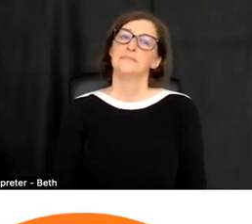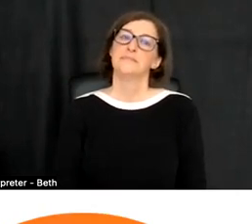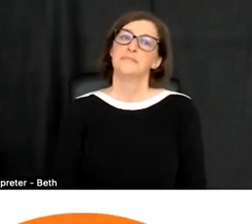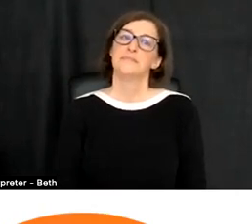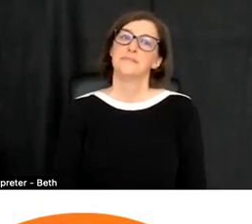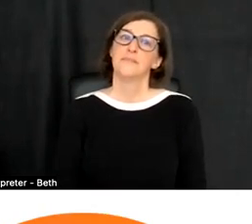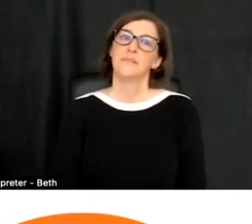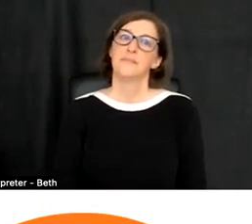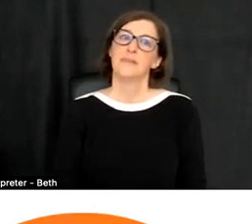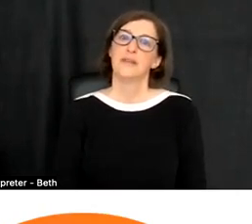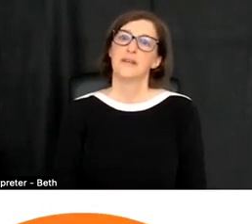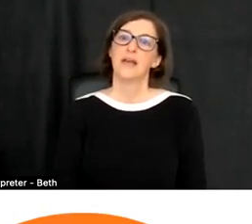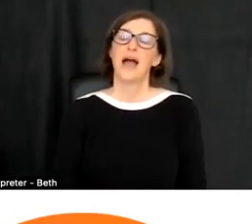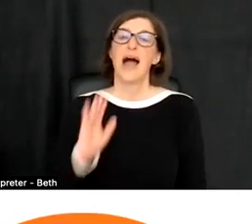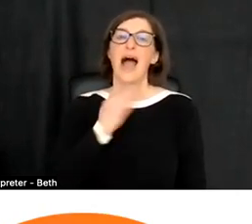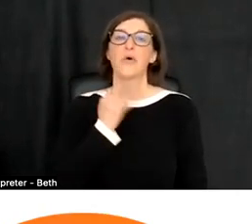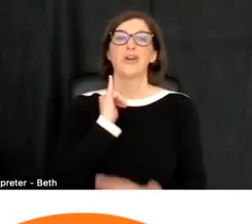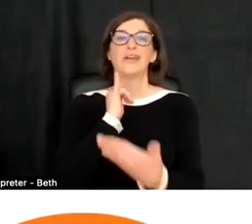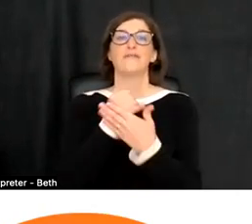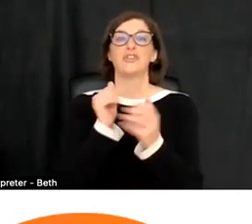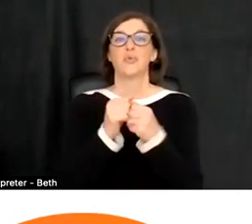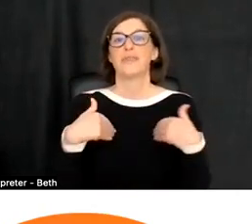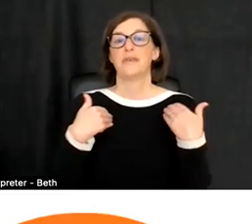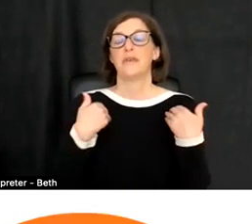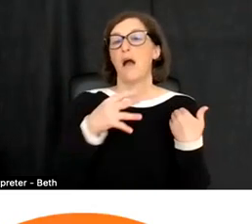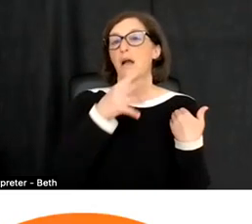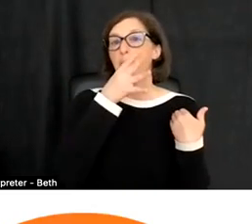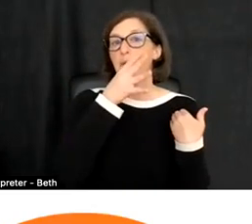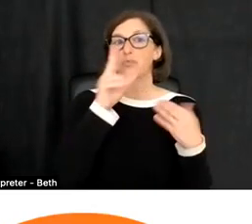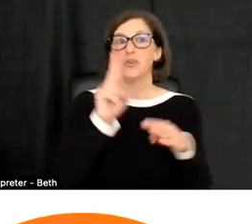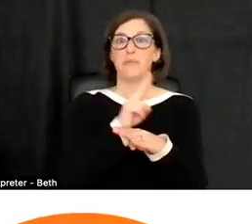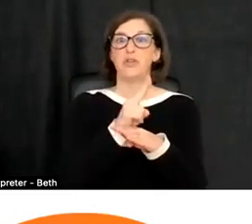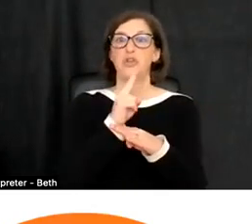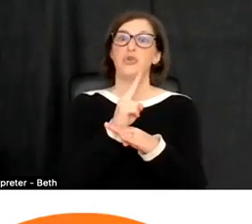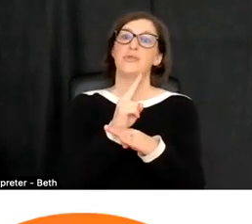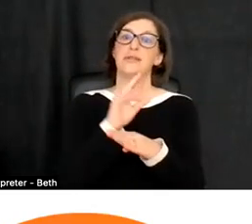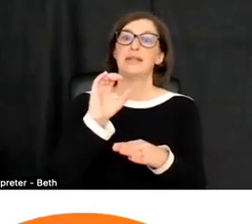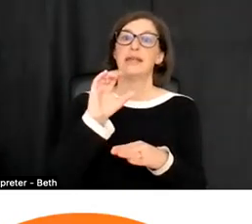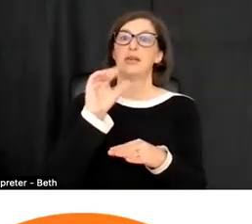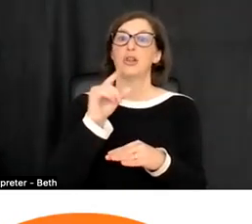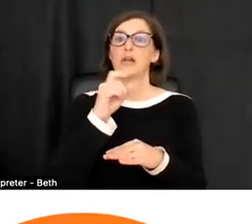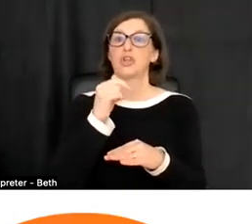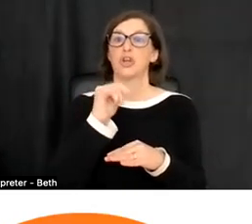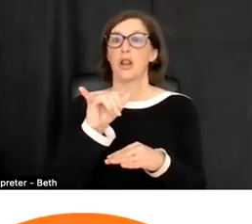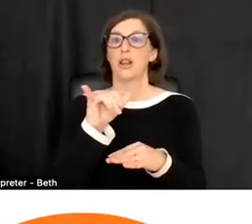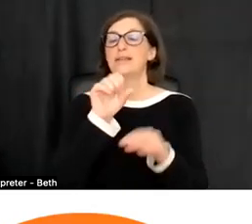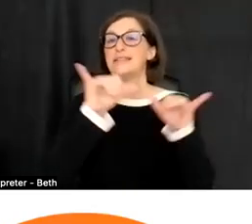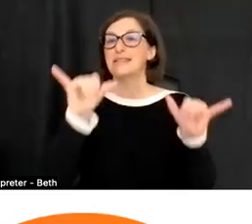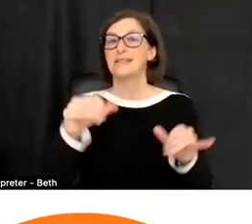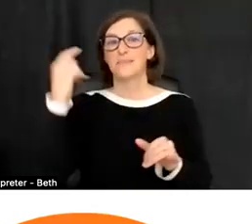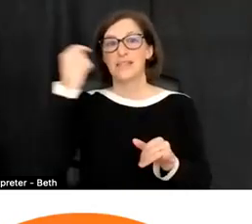So in our interventions with the adolescent mothers, we've been using an ecological systems theory. So we look at the different layers,